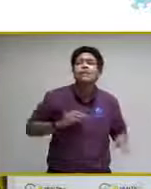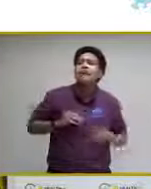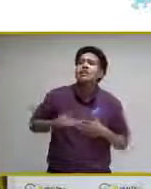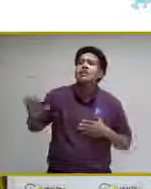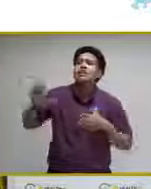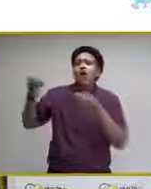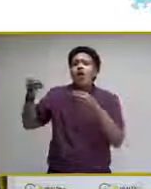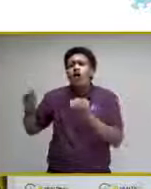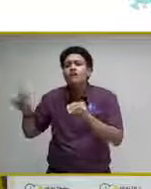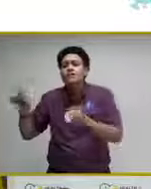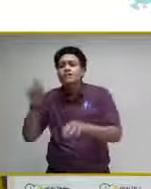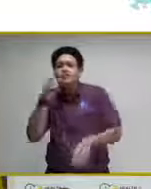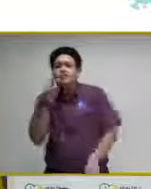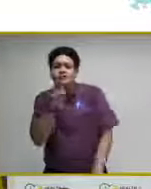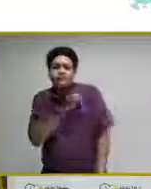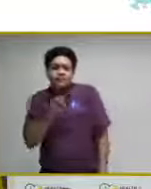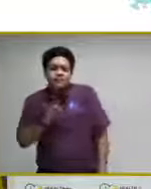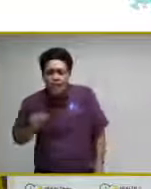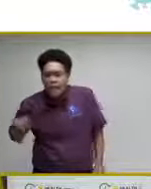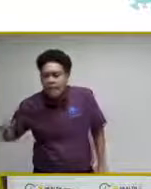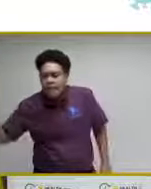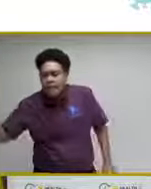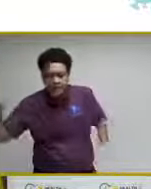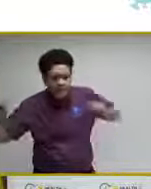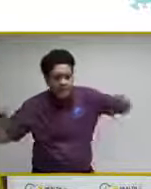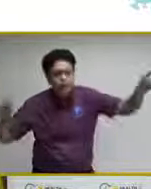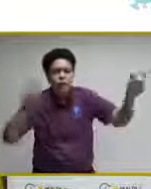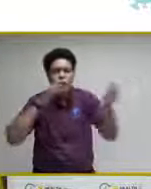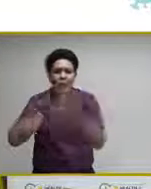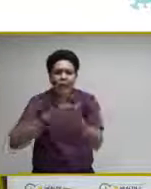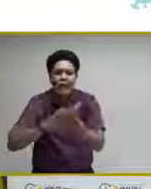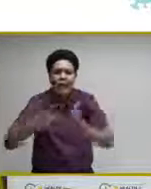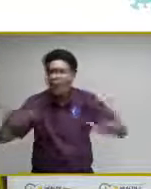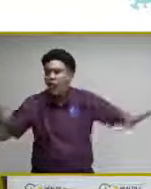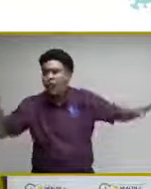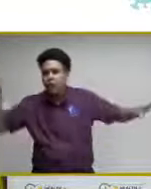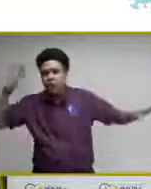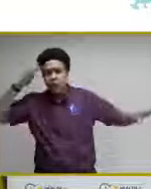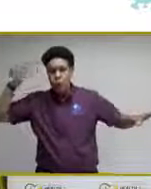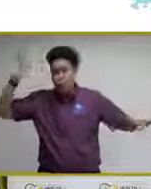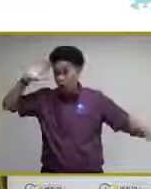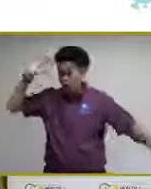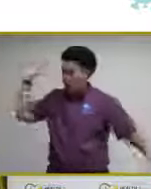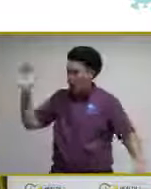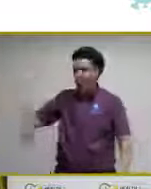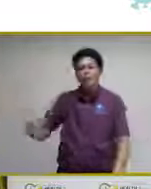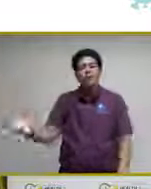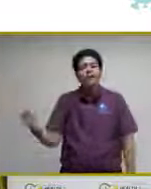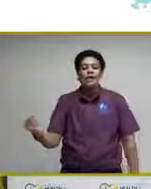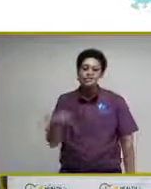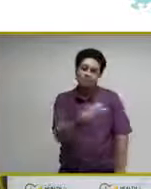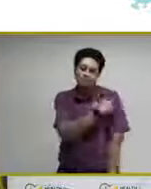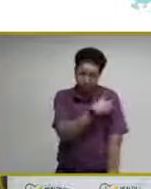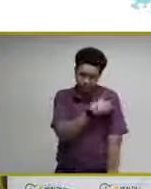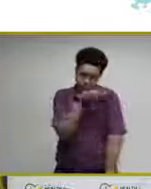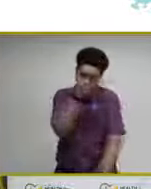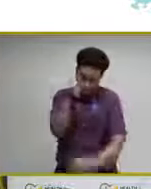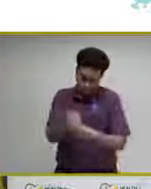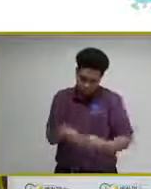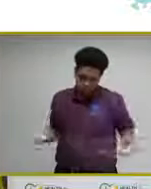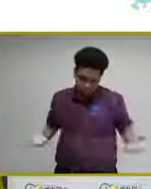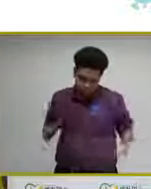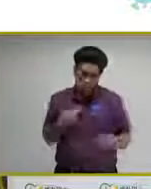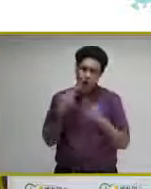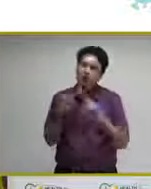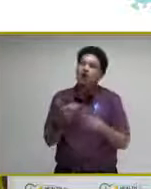their receptionists, the cleaners, etc. All of those persons are part of what we